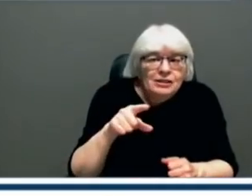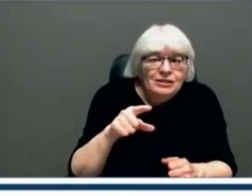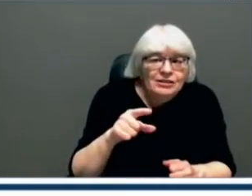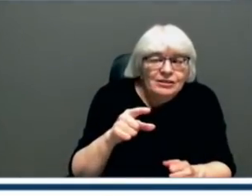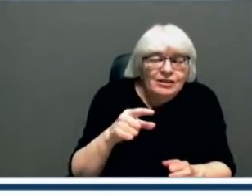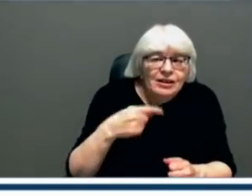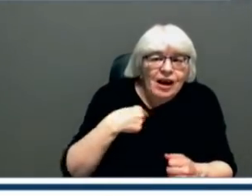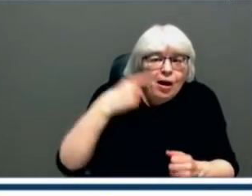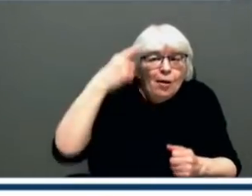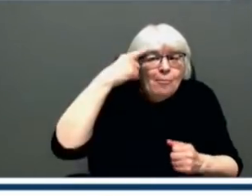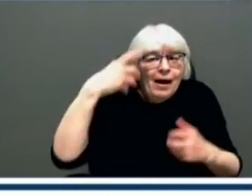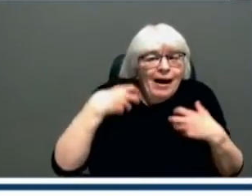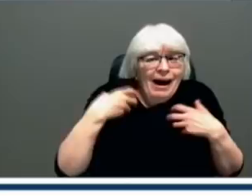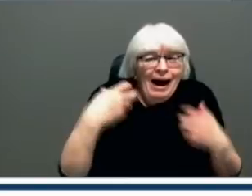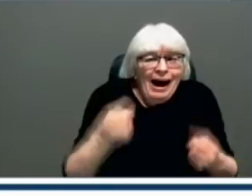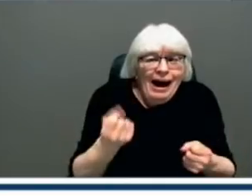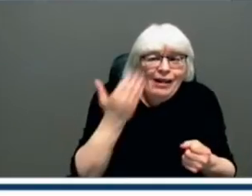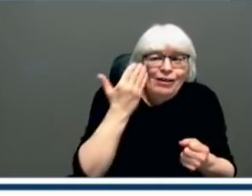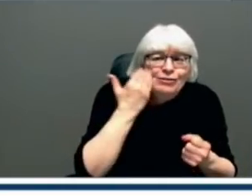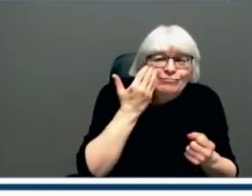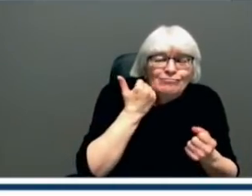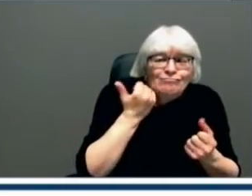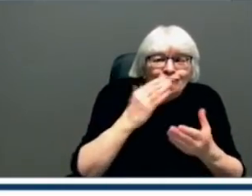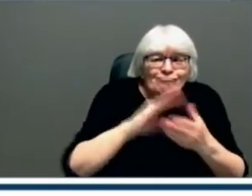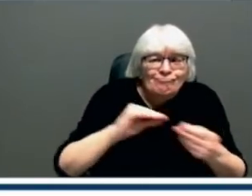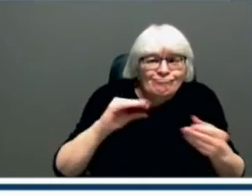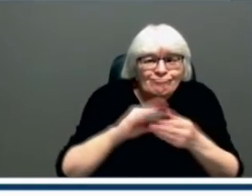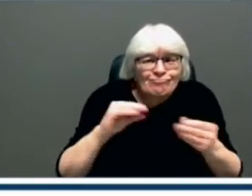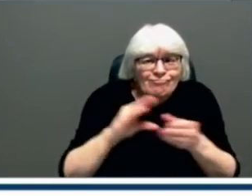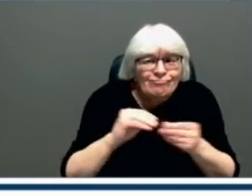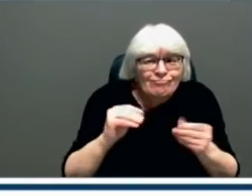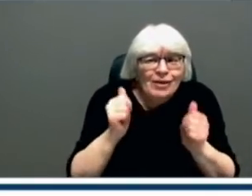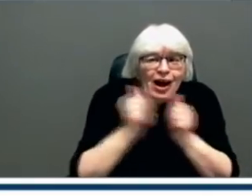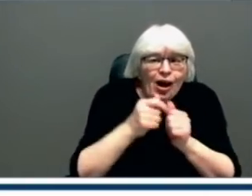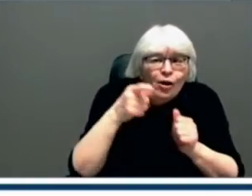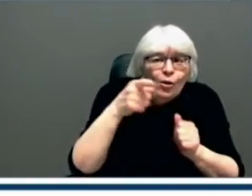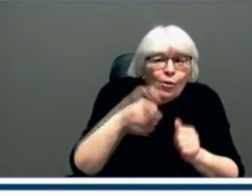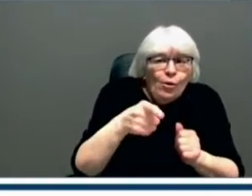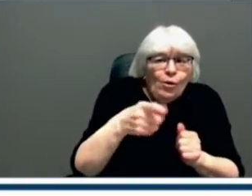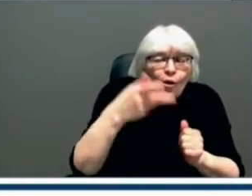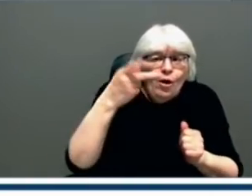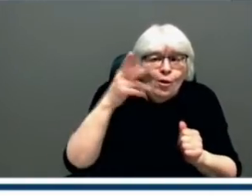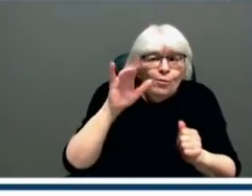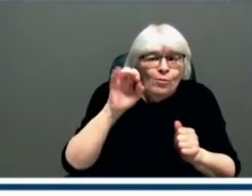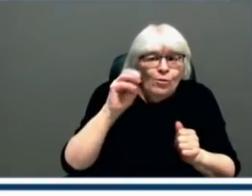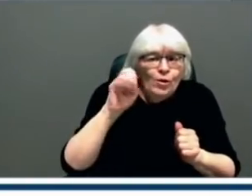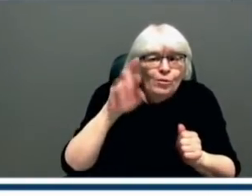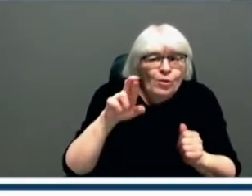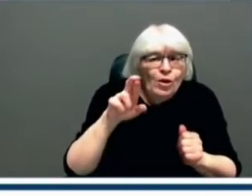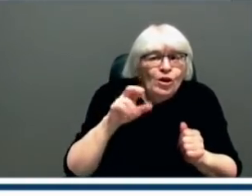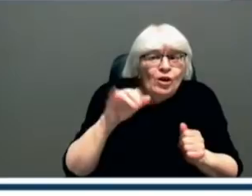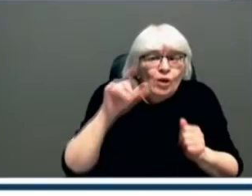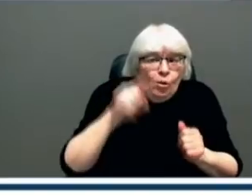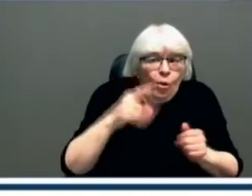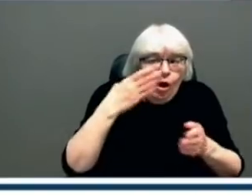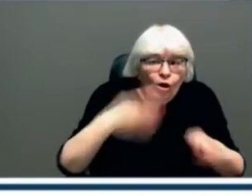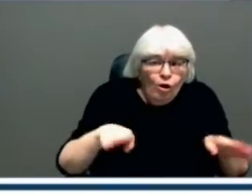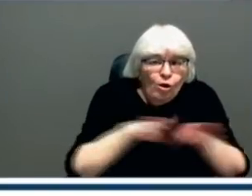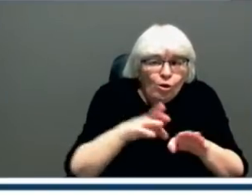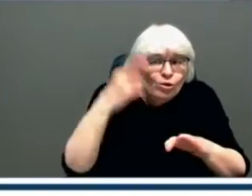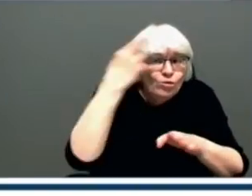most recent briefing with yourself and Premier Houston as a key reason that restrictions were being lifted on